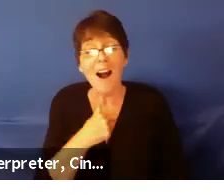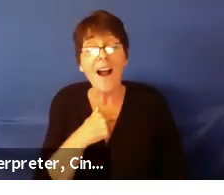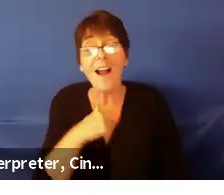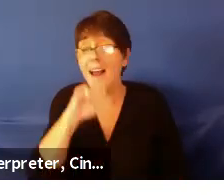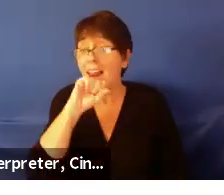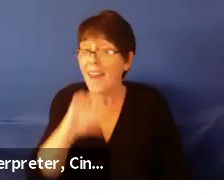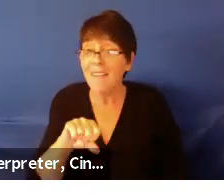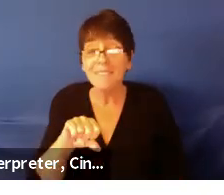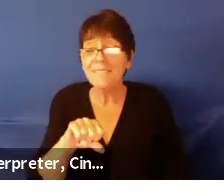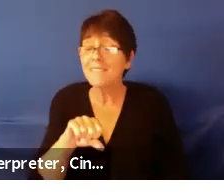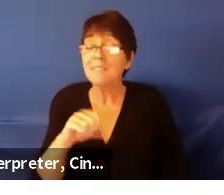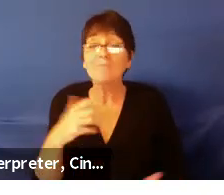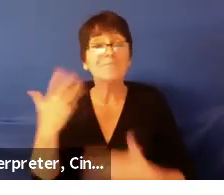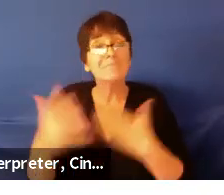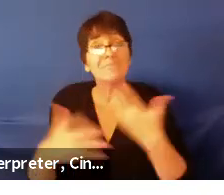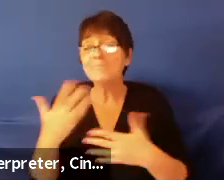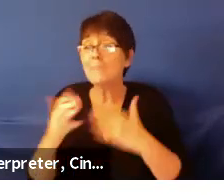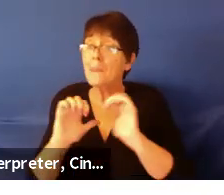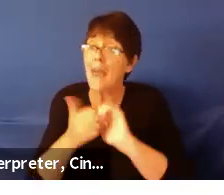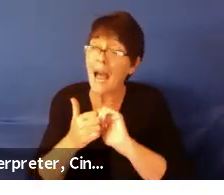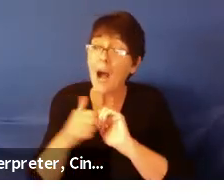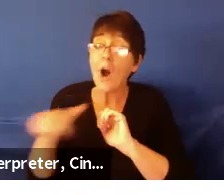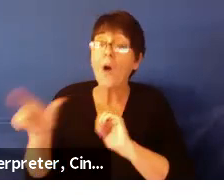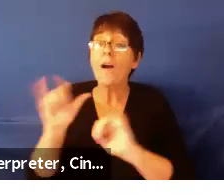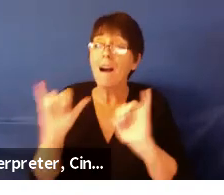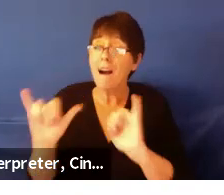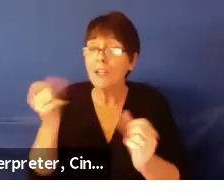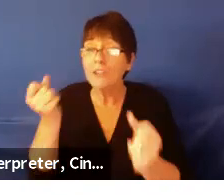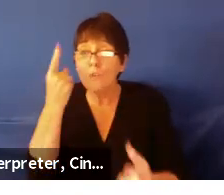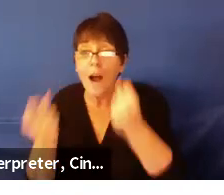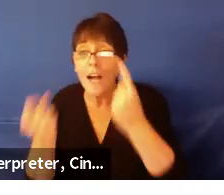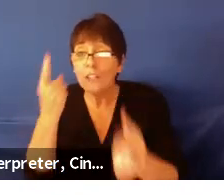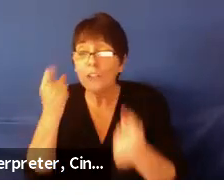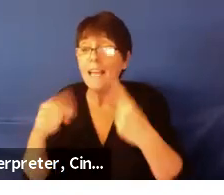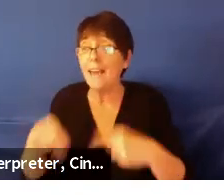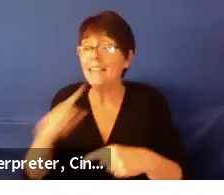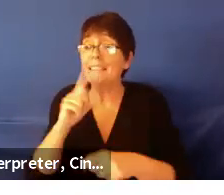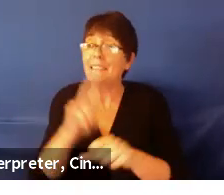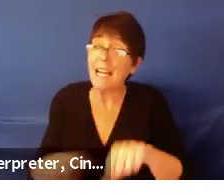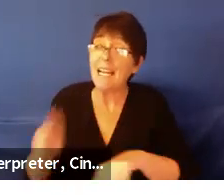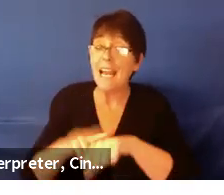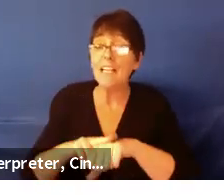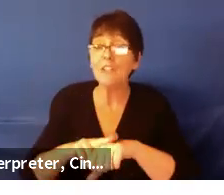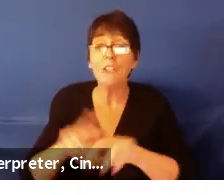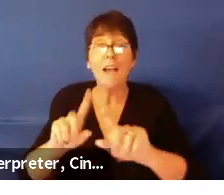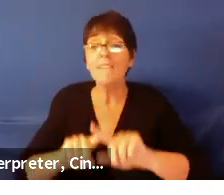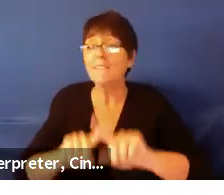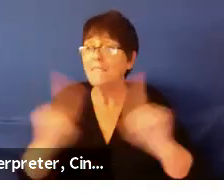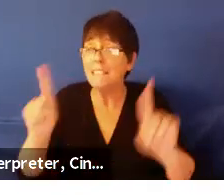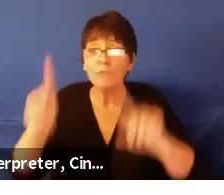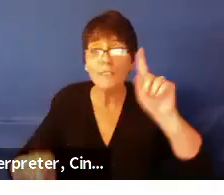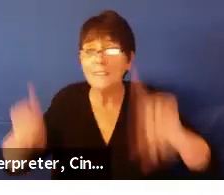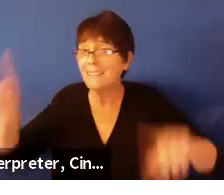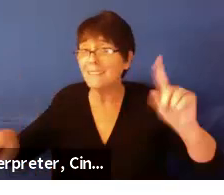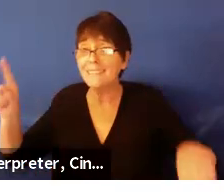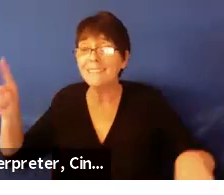the sort of the way you get to understand that this is a nation of very different states, and it